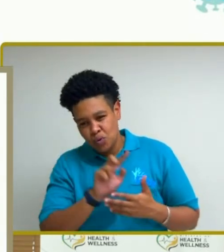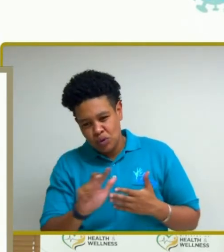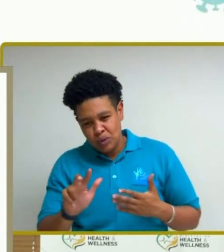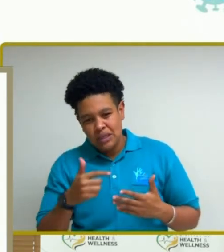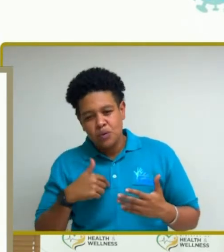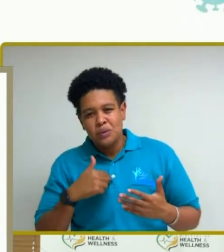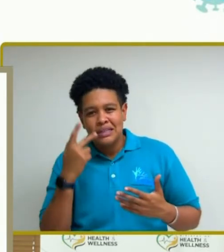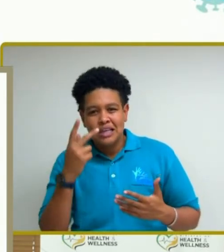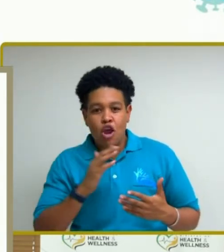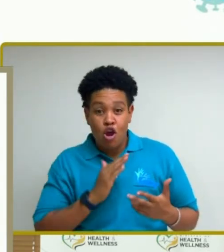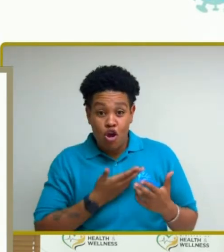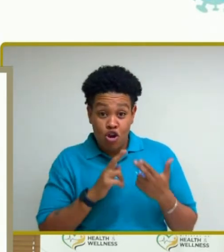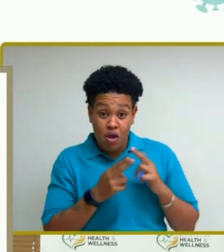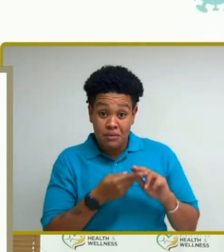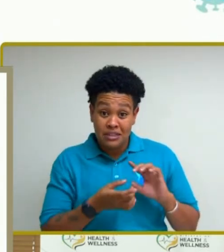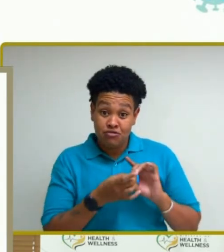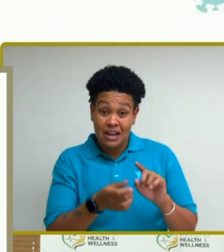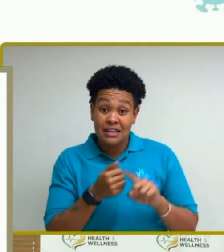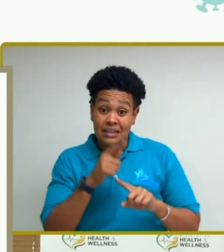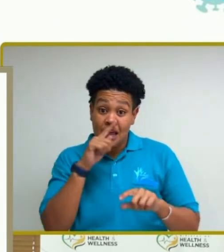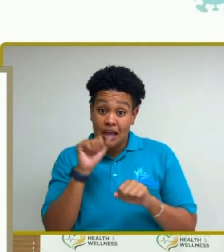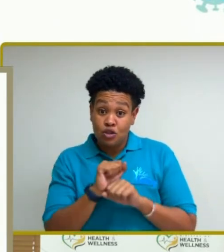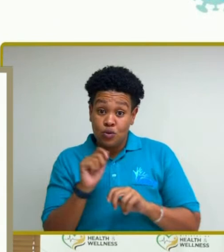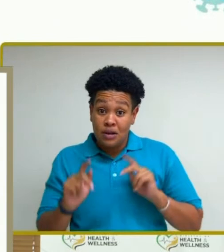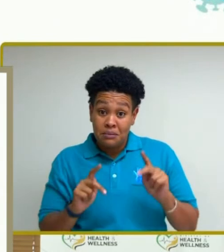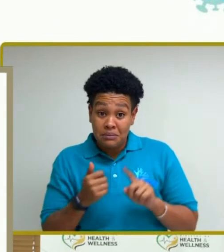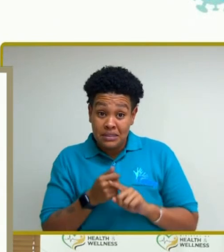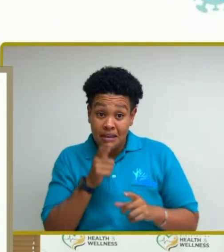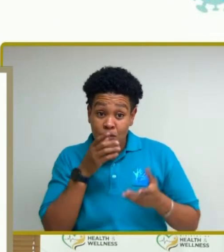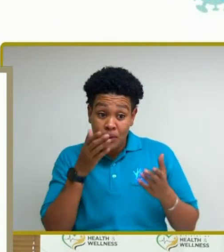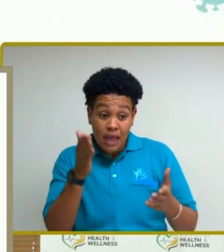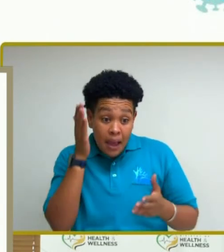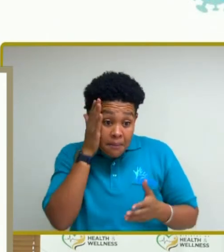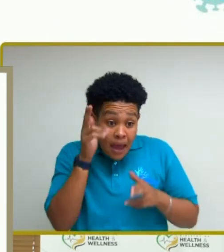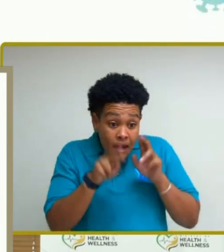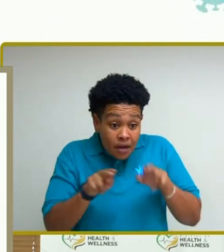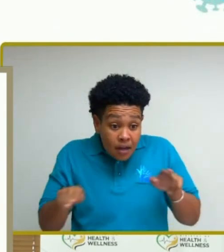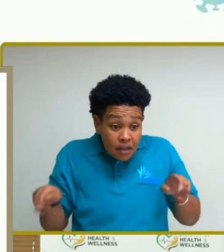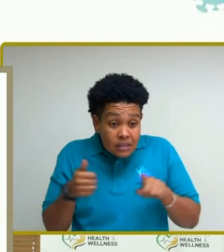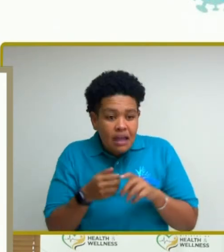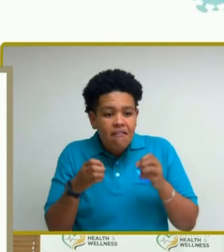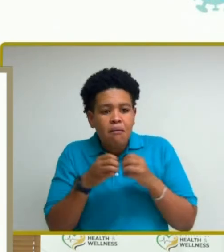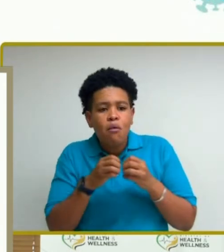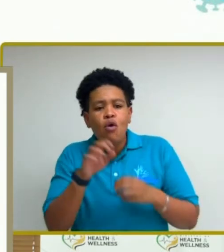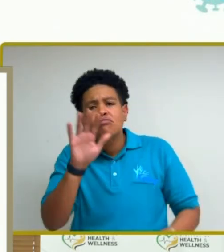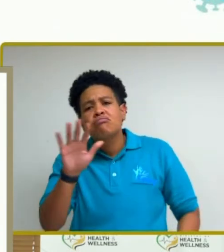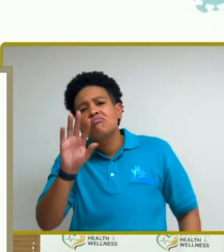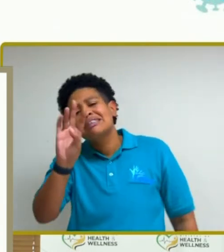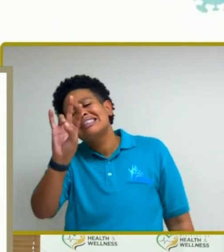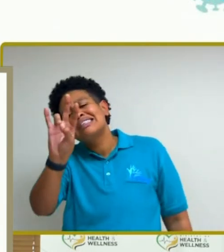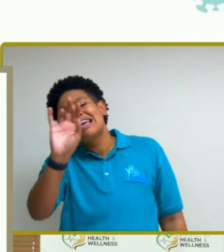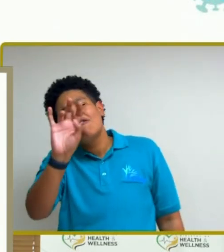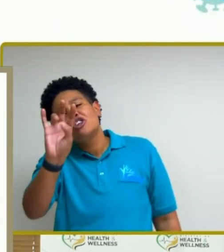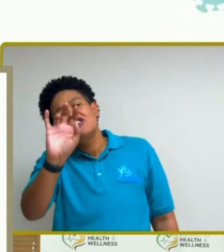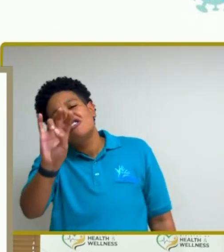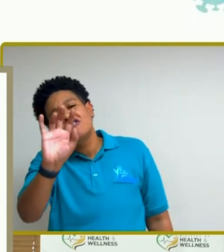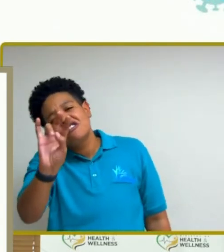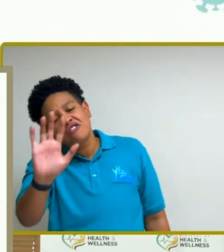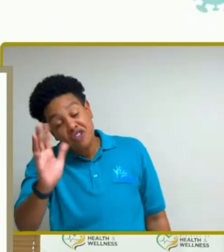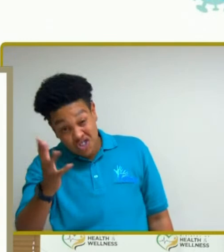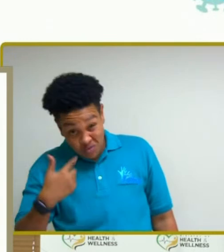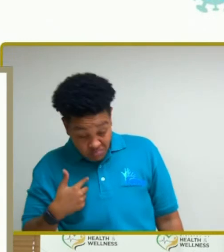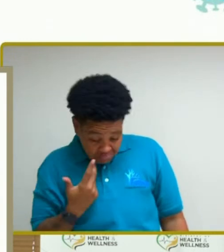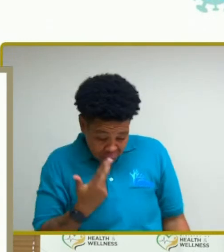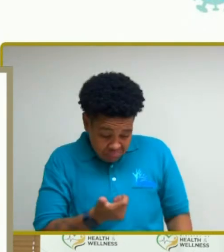that our numbers in terms of actual persons on beds are more in the region of about 700. Now, we